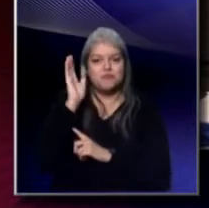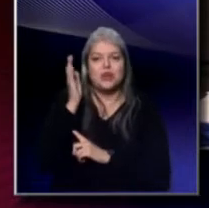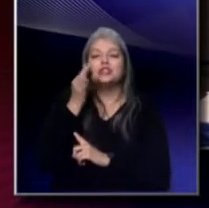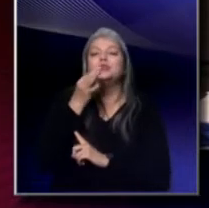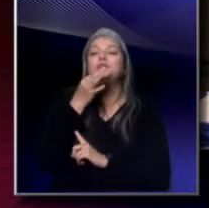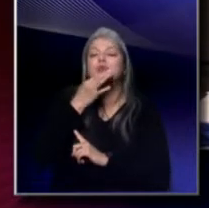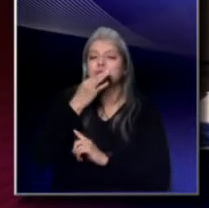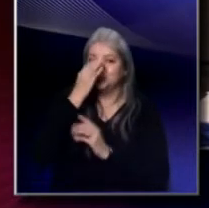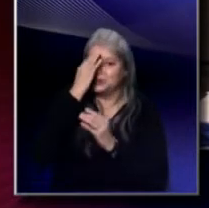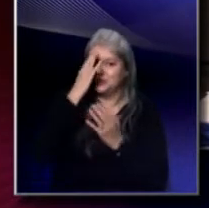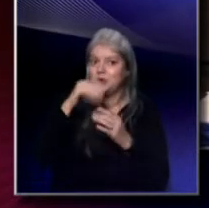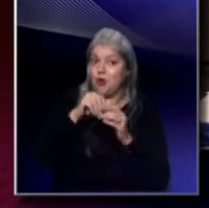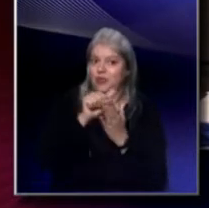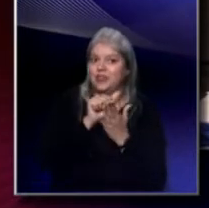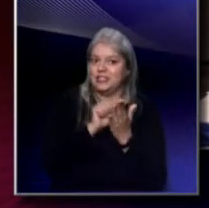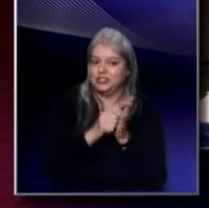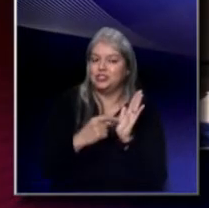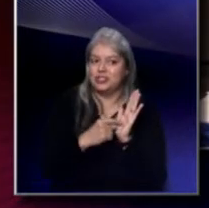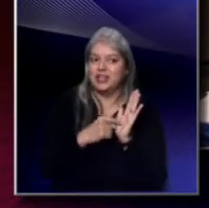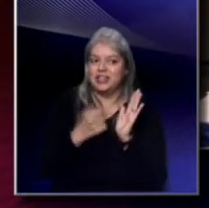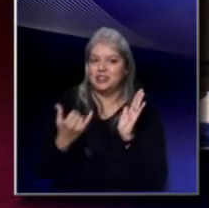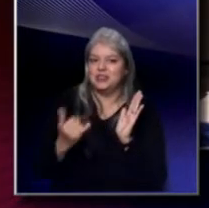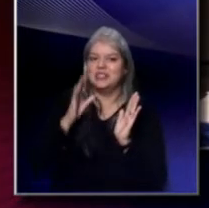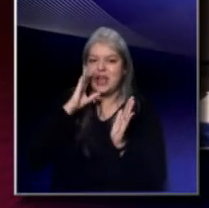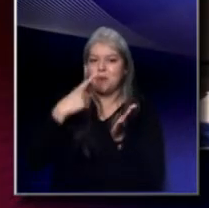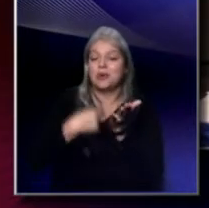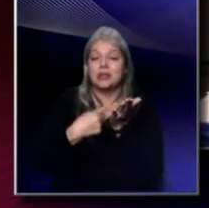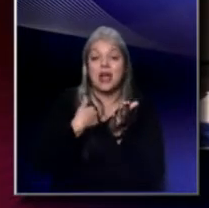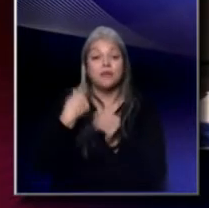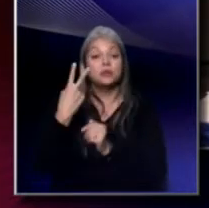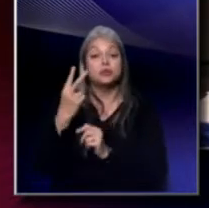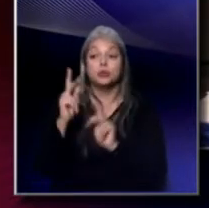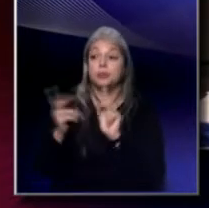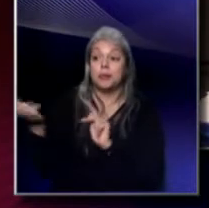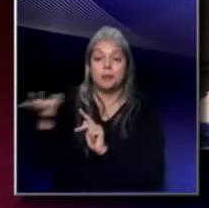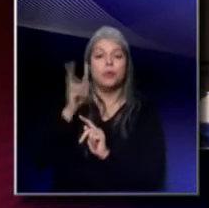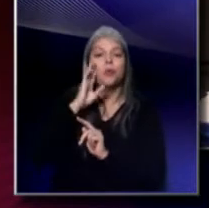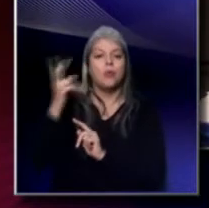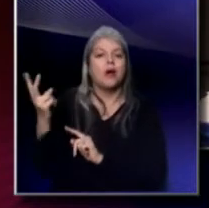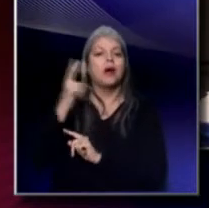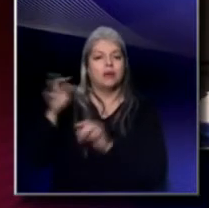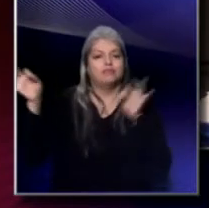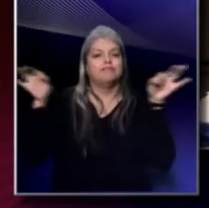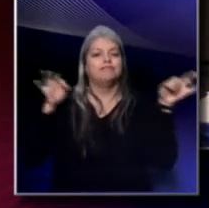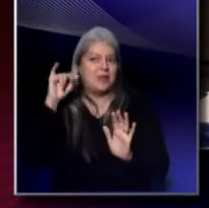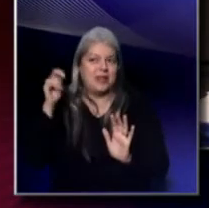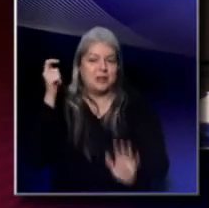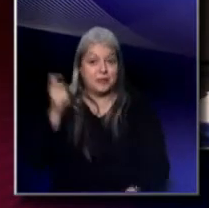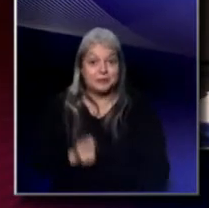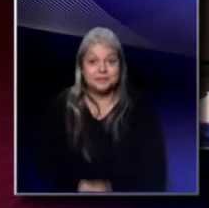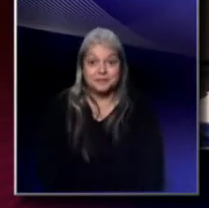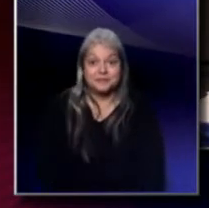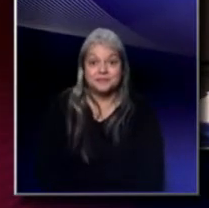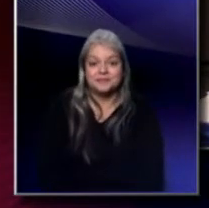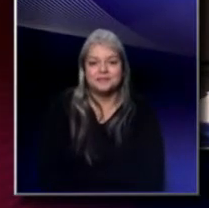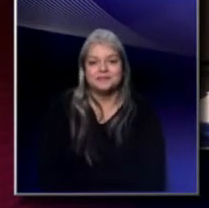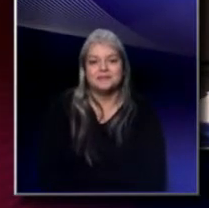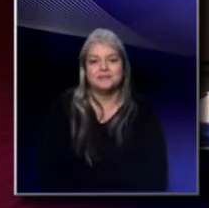soon. It's on the agenda. I have two people here who will provide that information. So if you don't have questions,